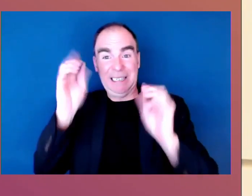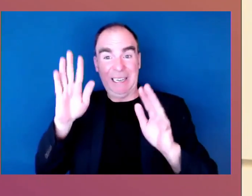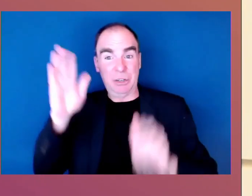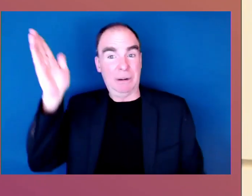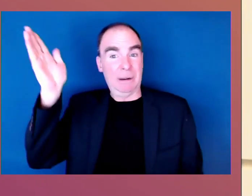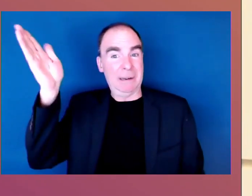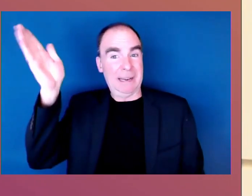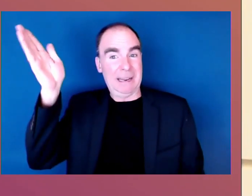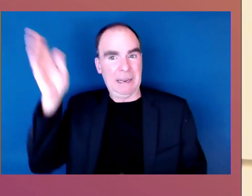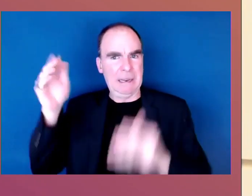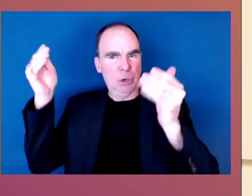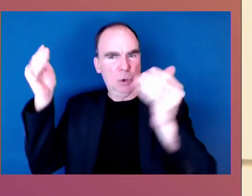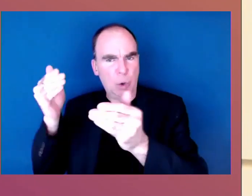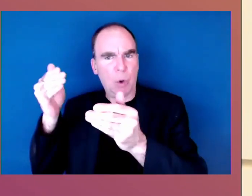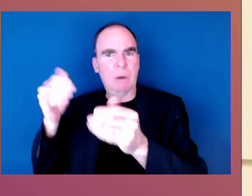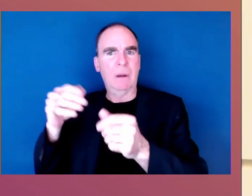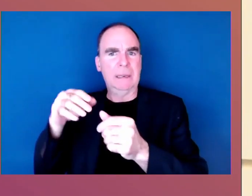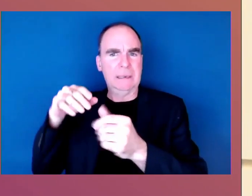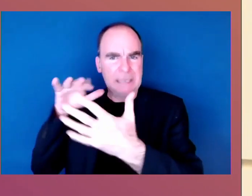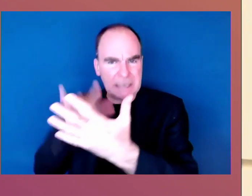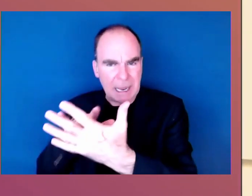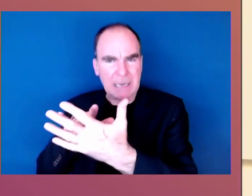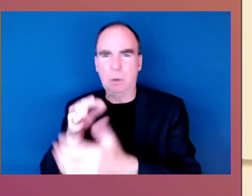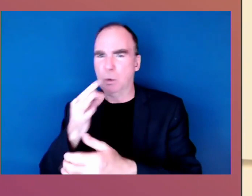new users. Study as soon as possible.